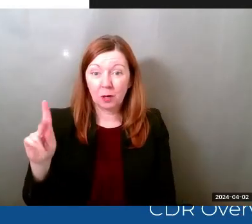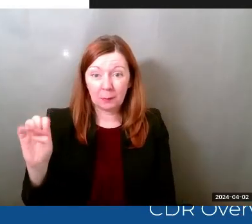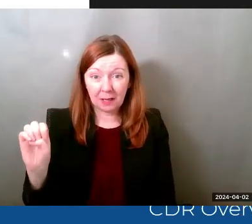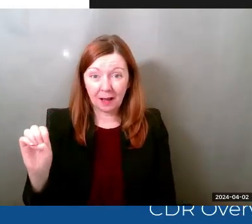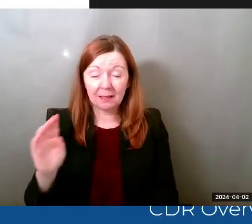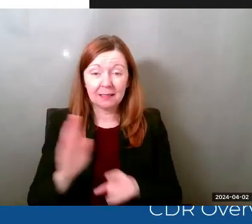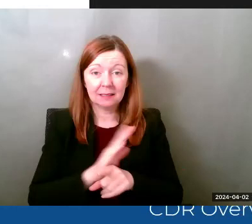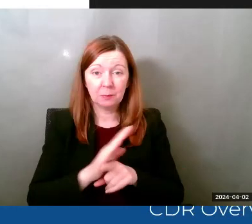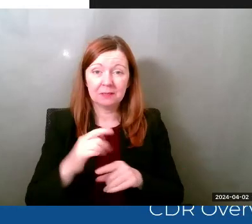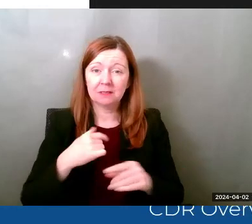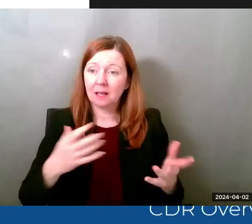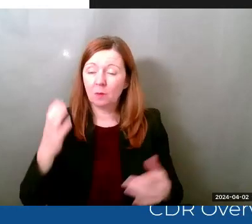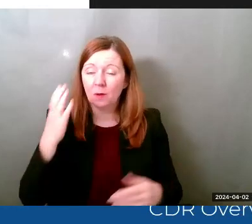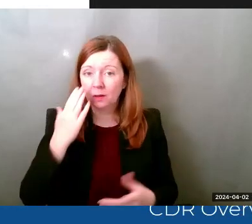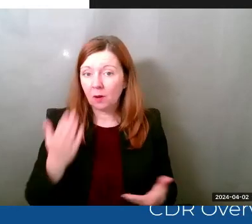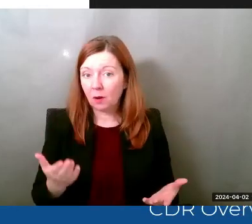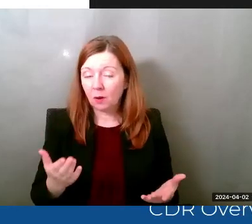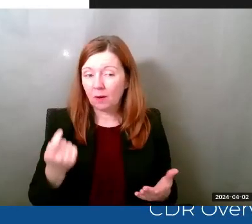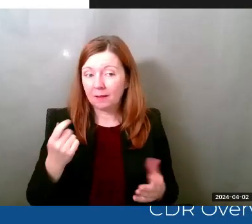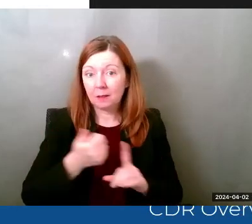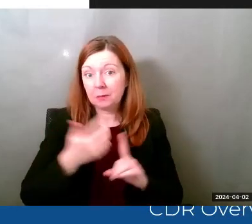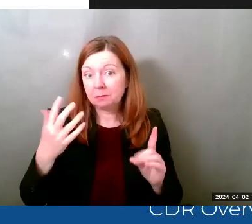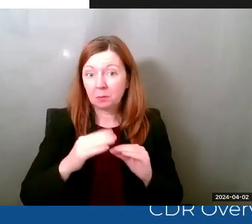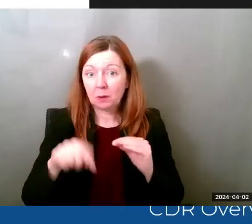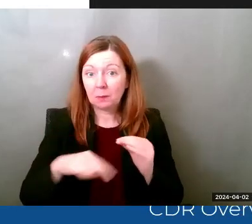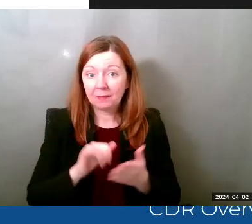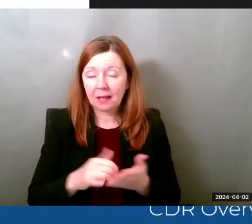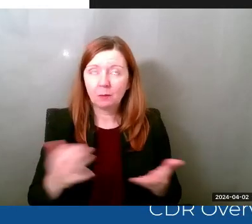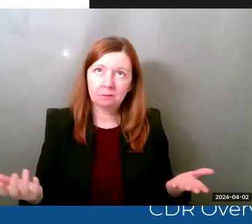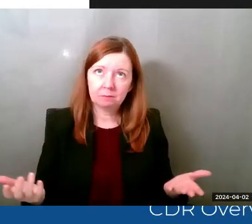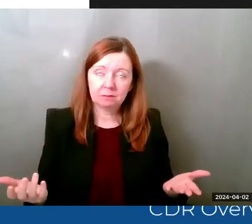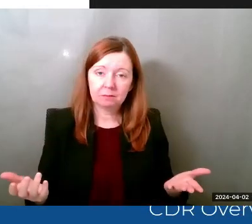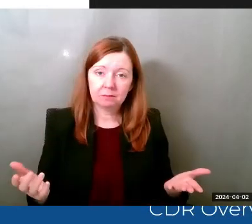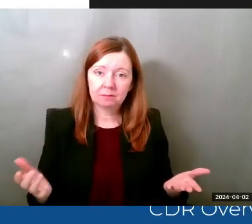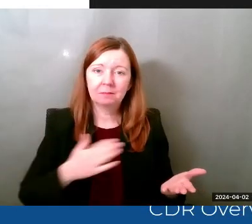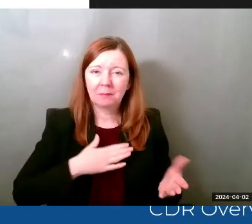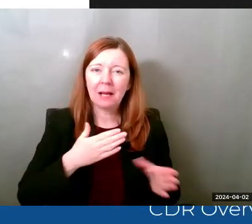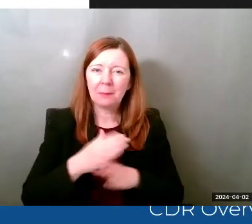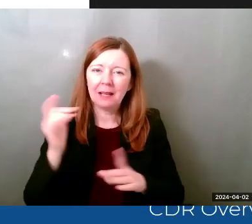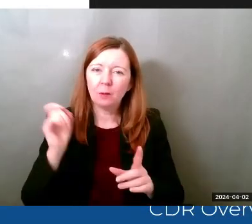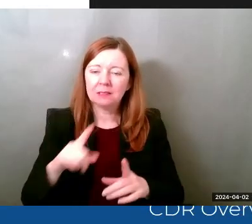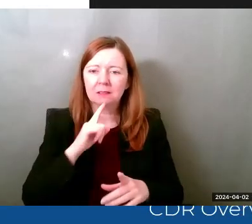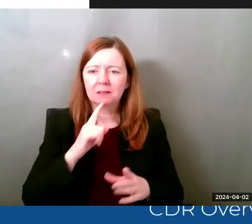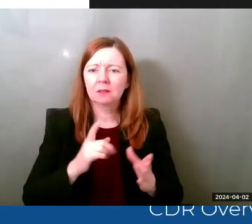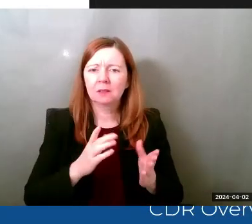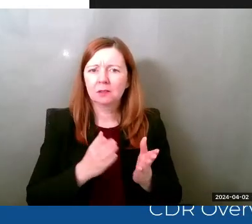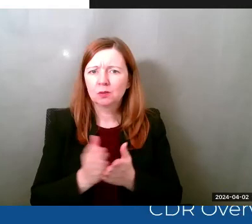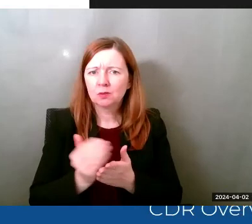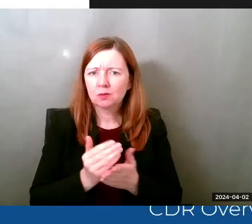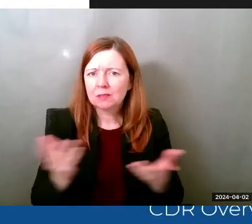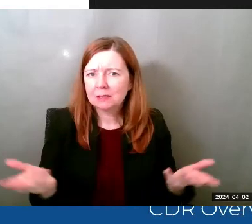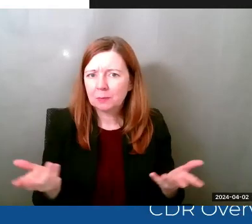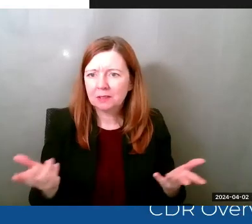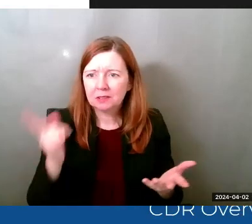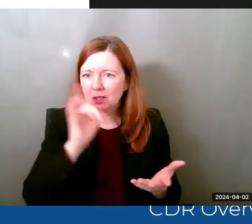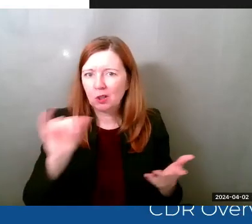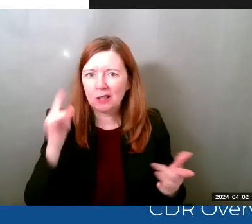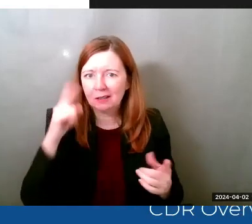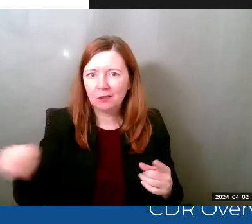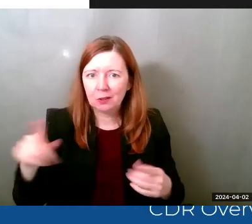businesses, and I wanted to know a little bit more about that. Well, no, sorry. My main question is, what does transparency look